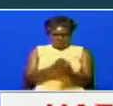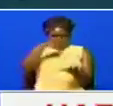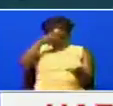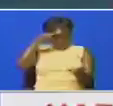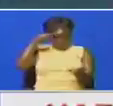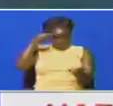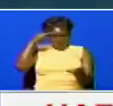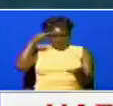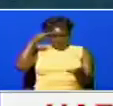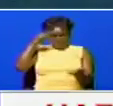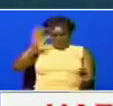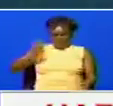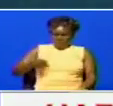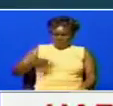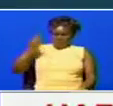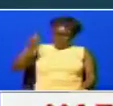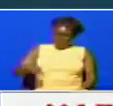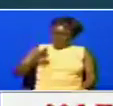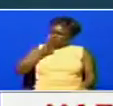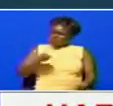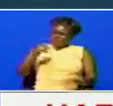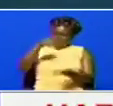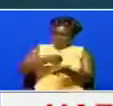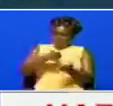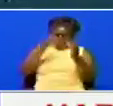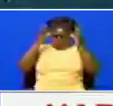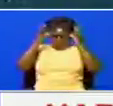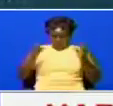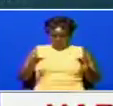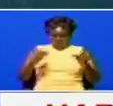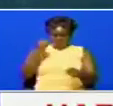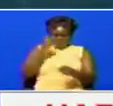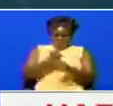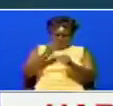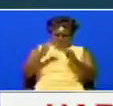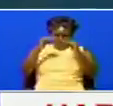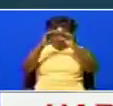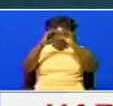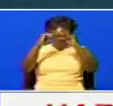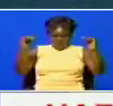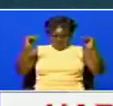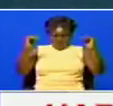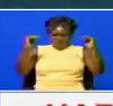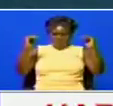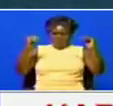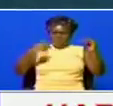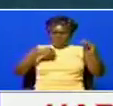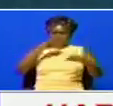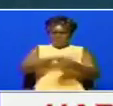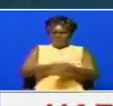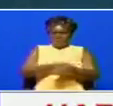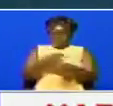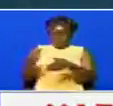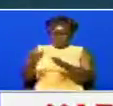because women must be involved at decision-making level. And I take the opportunity, Madam Minister, in front of